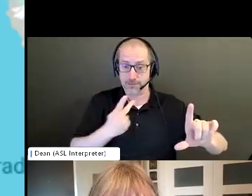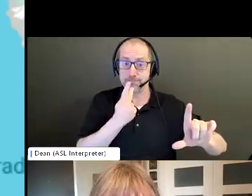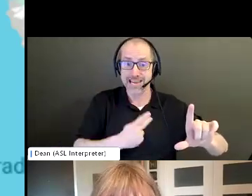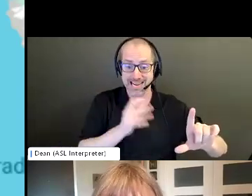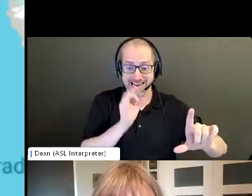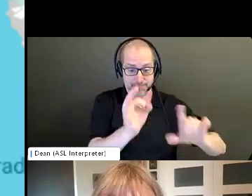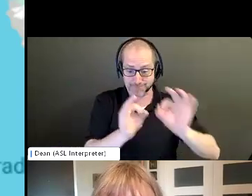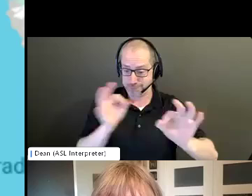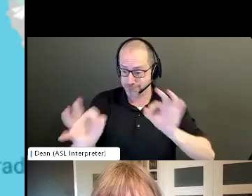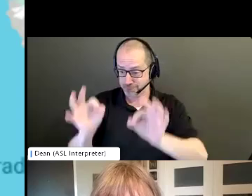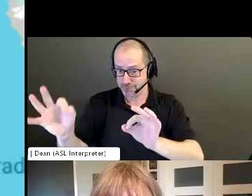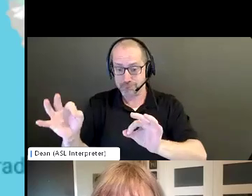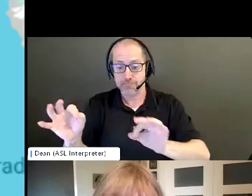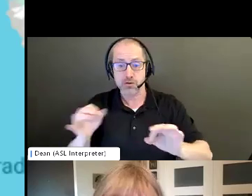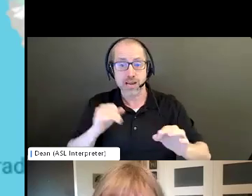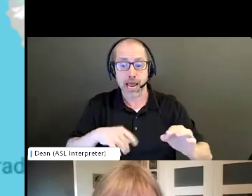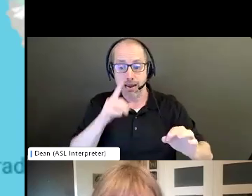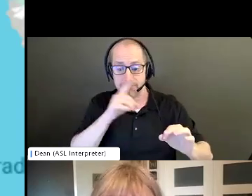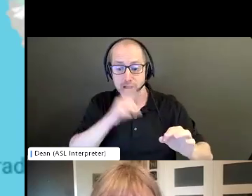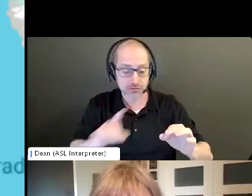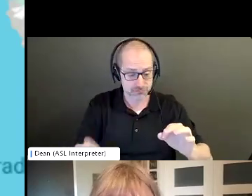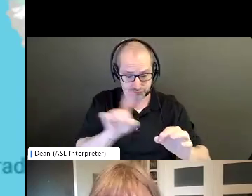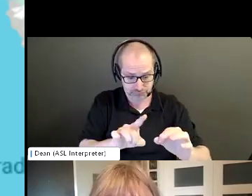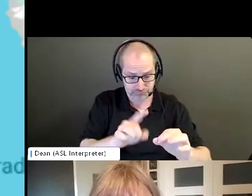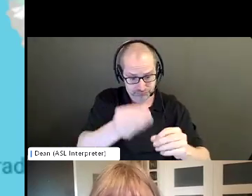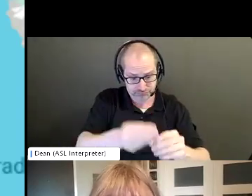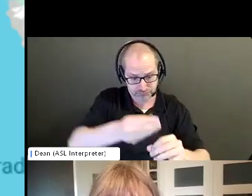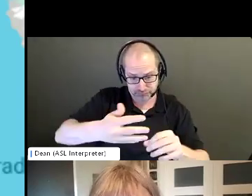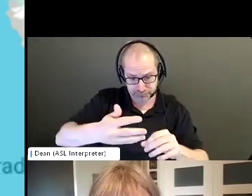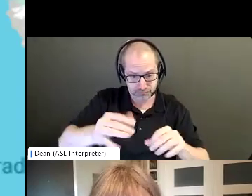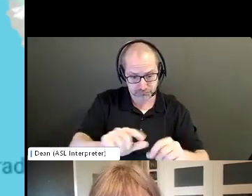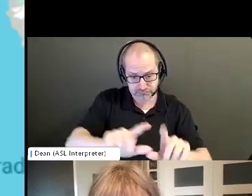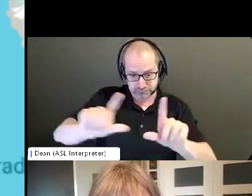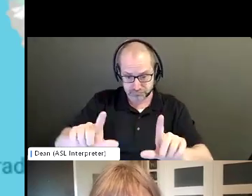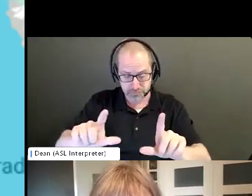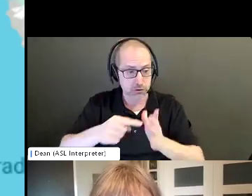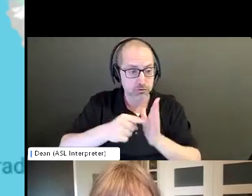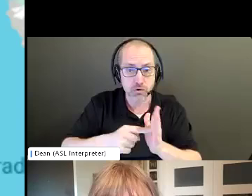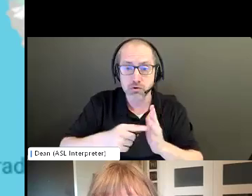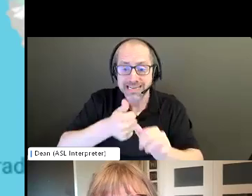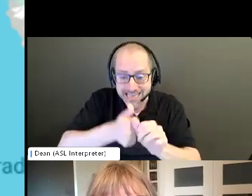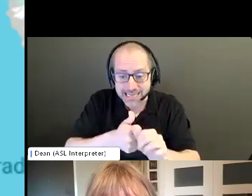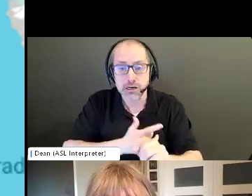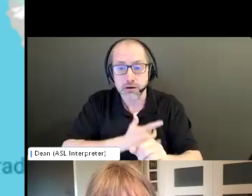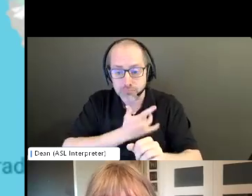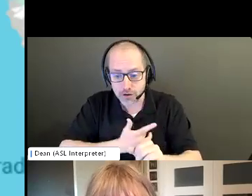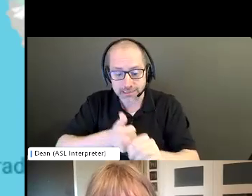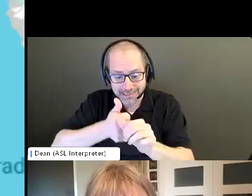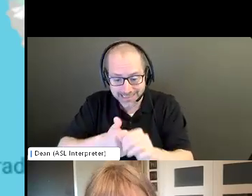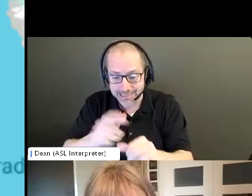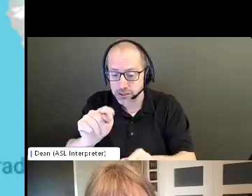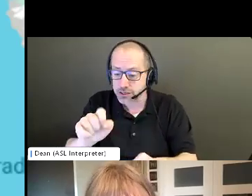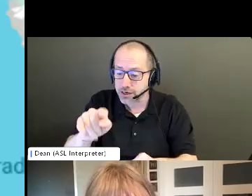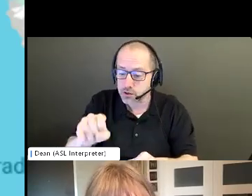pinpoints there reflect the sort of the status, where we are in each of the provinces and territories with respect to